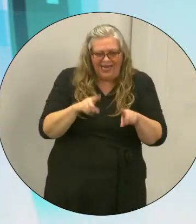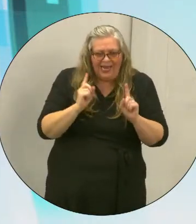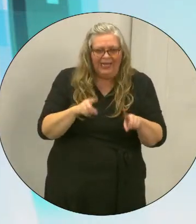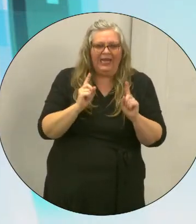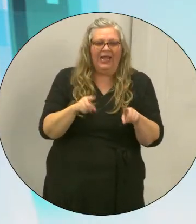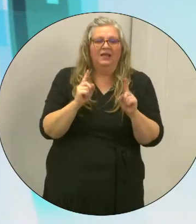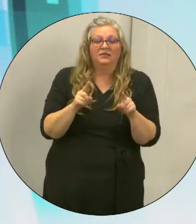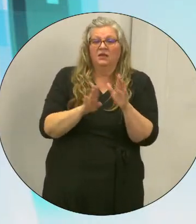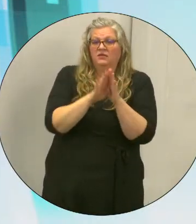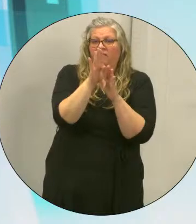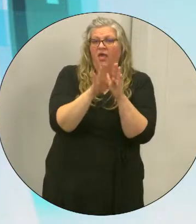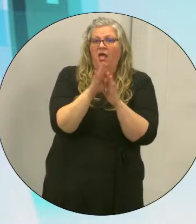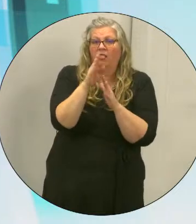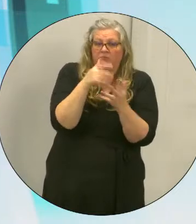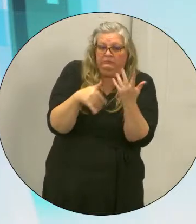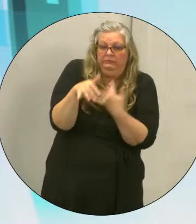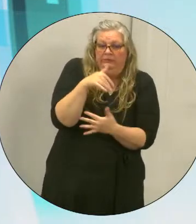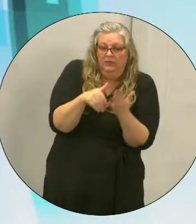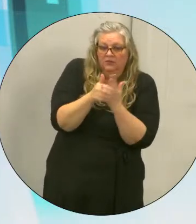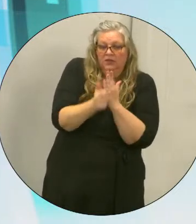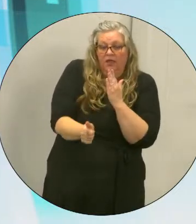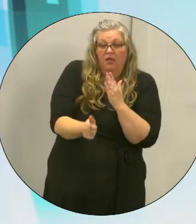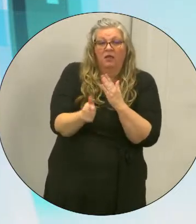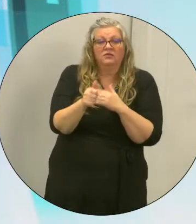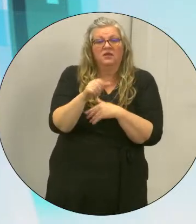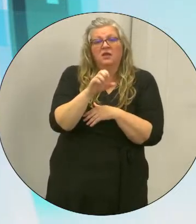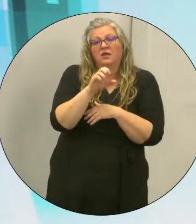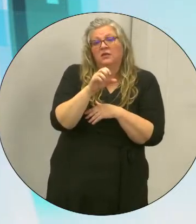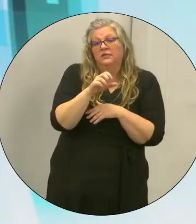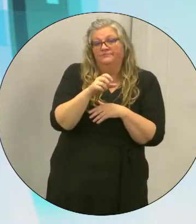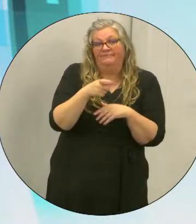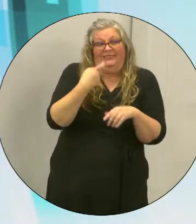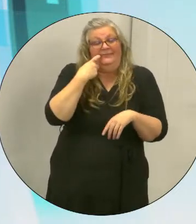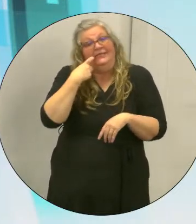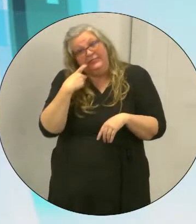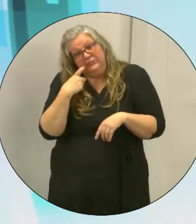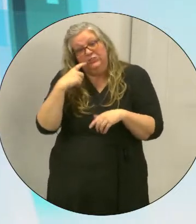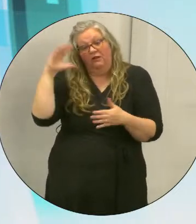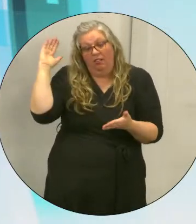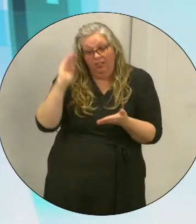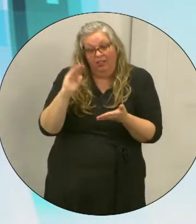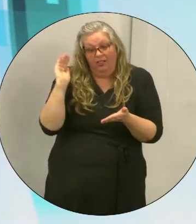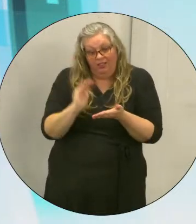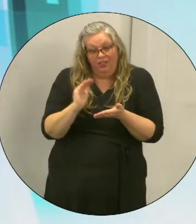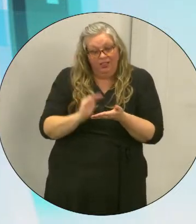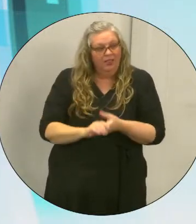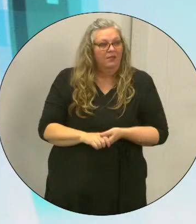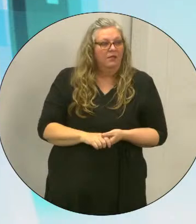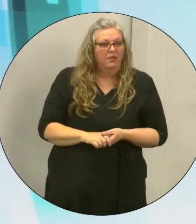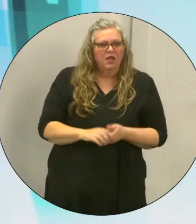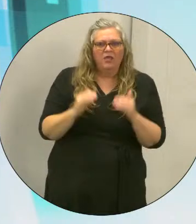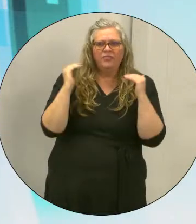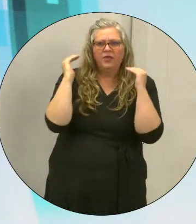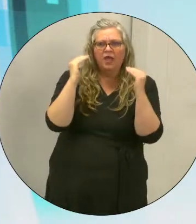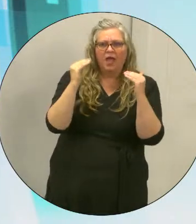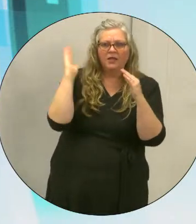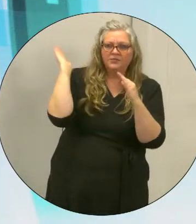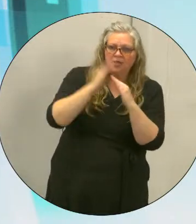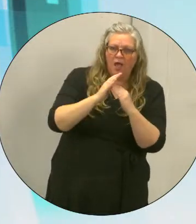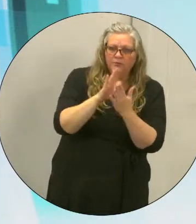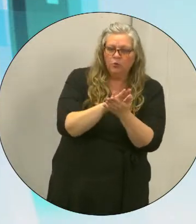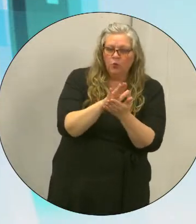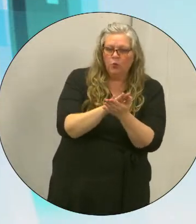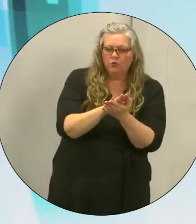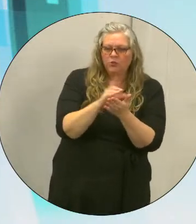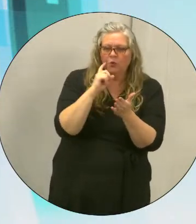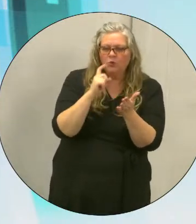and emotional skills, reduces substance abuse, and more. So just look at the highest achieving schools in this district, and you may notice that they're